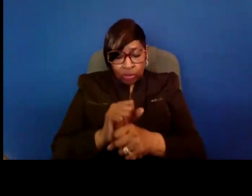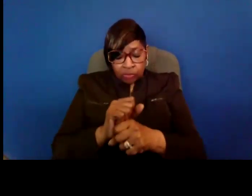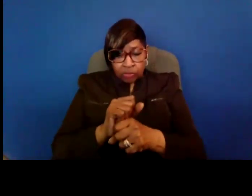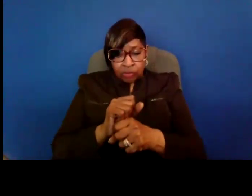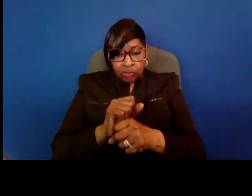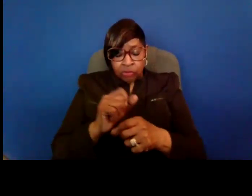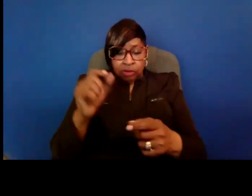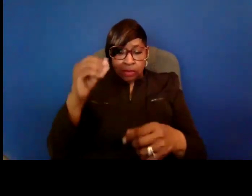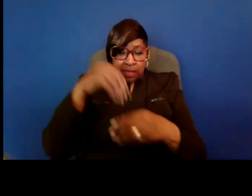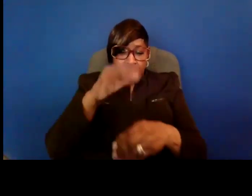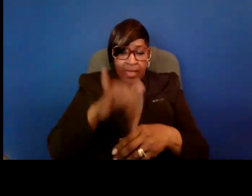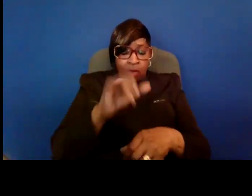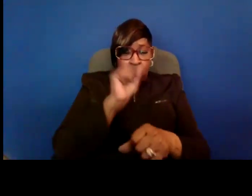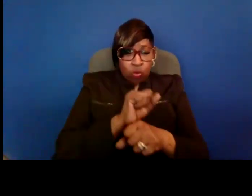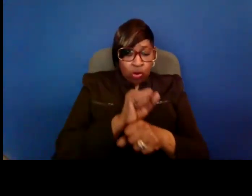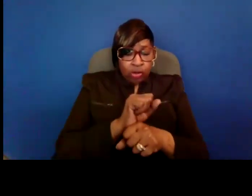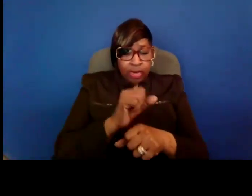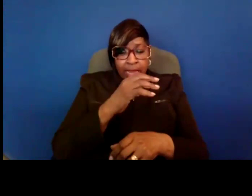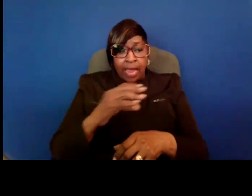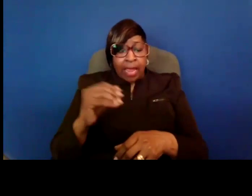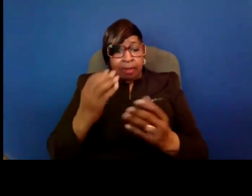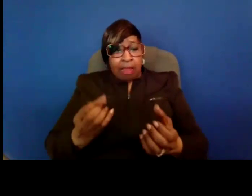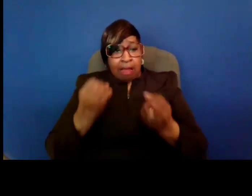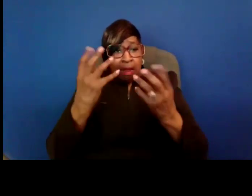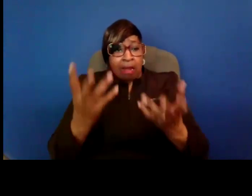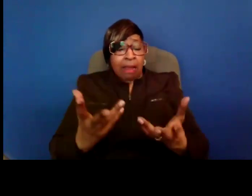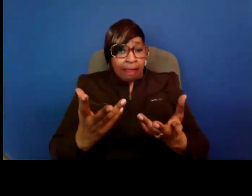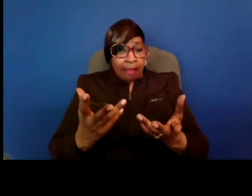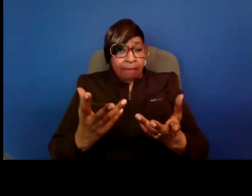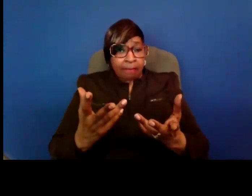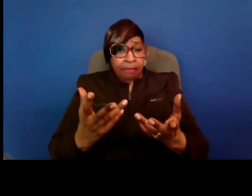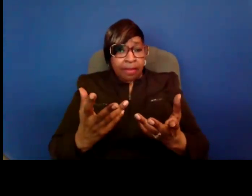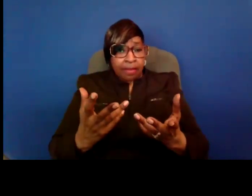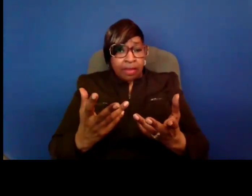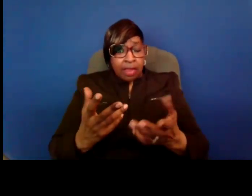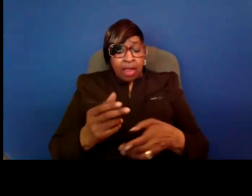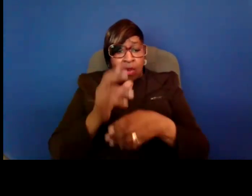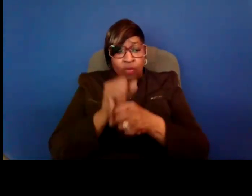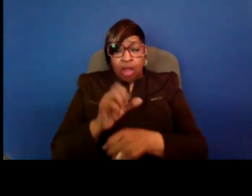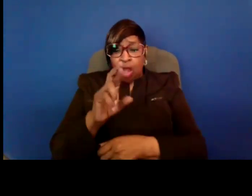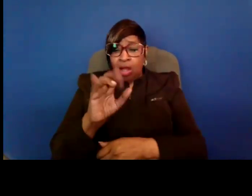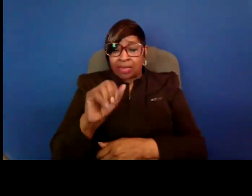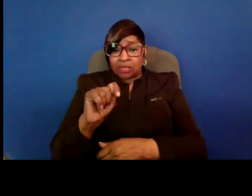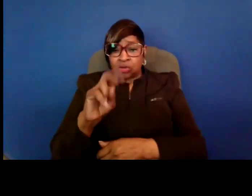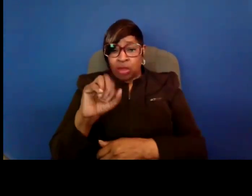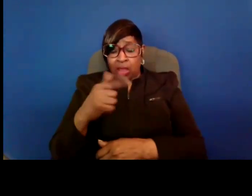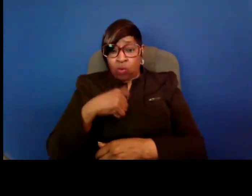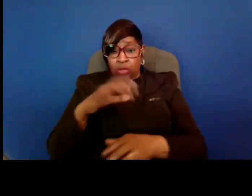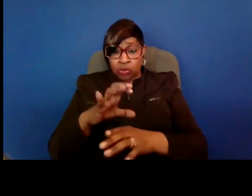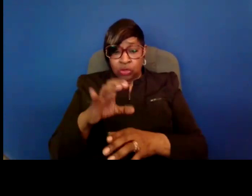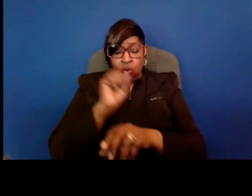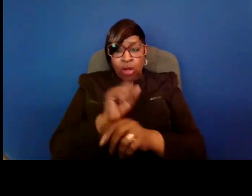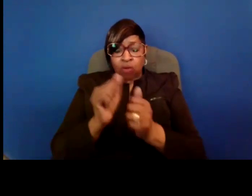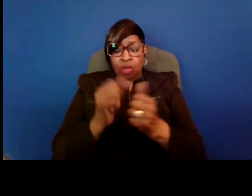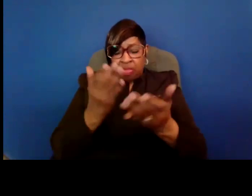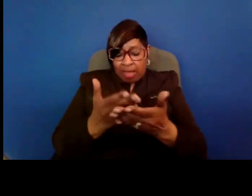that work. And a lot of ritual that we do is working with the elements,